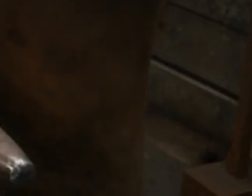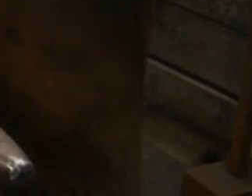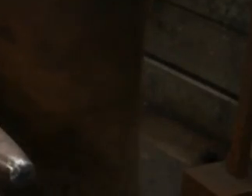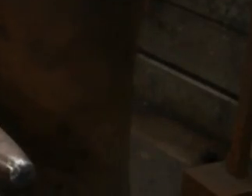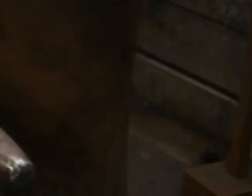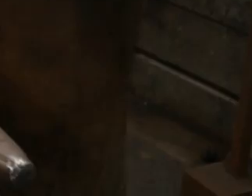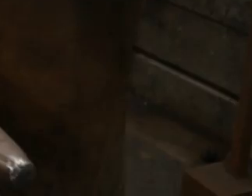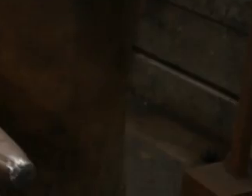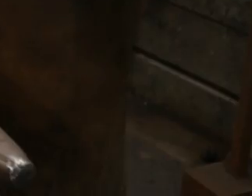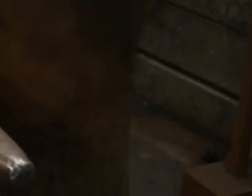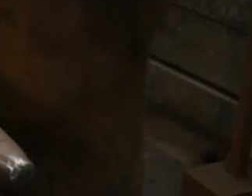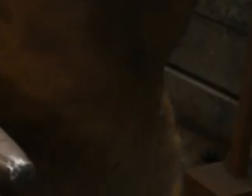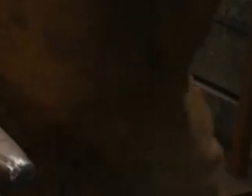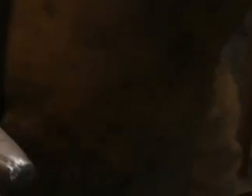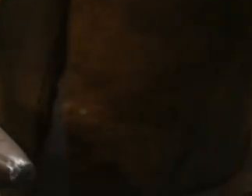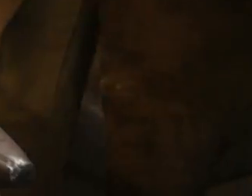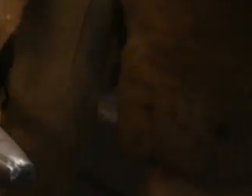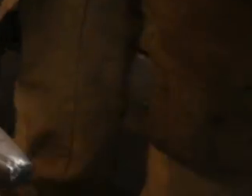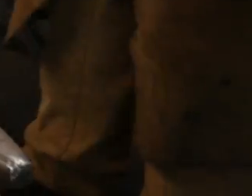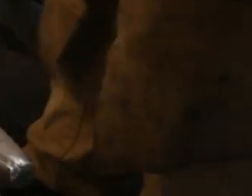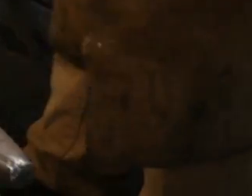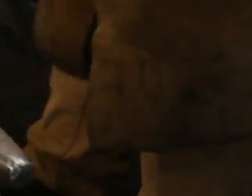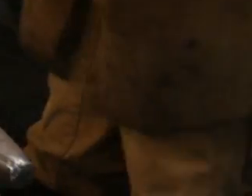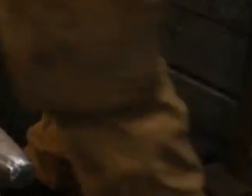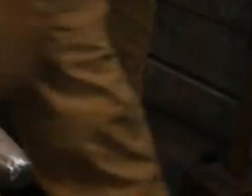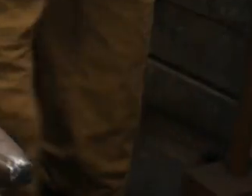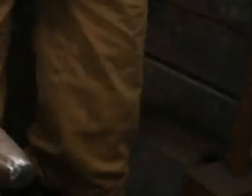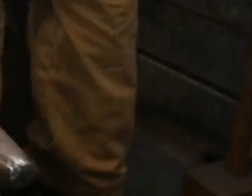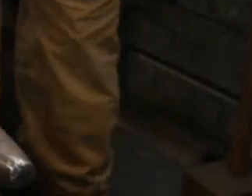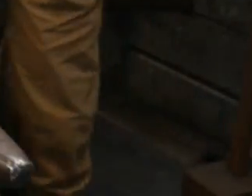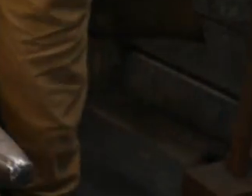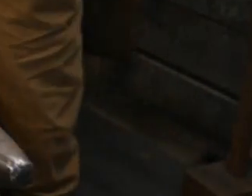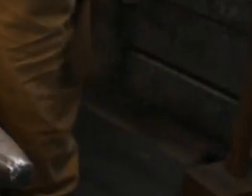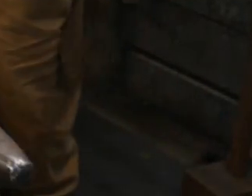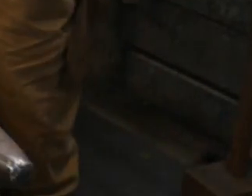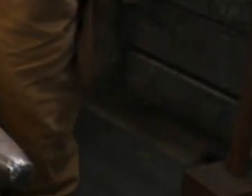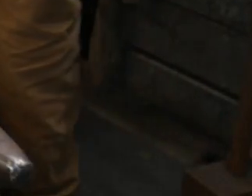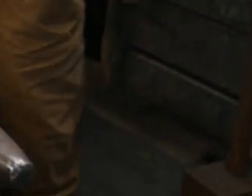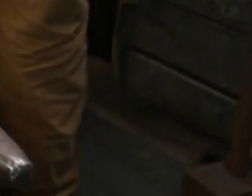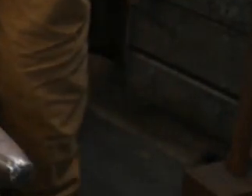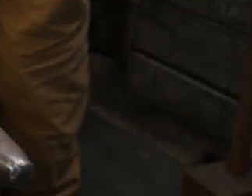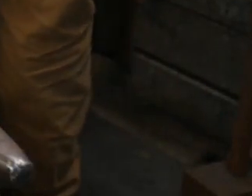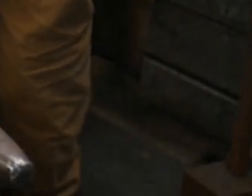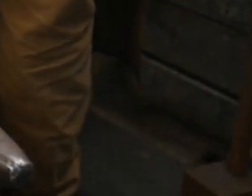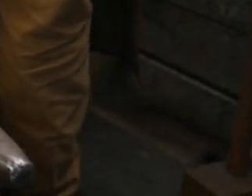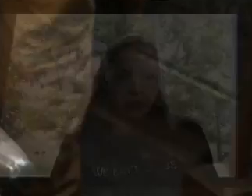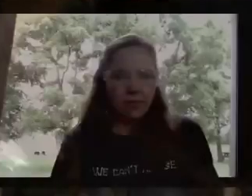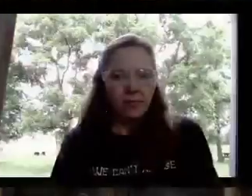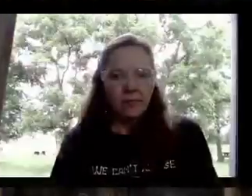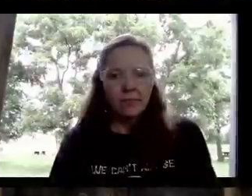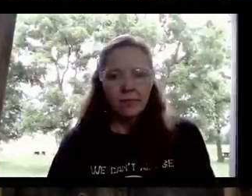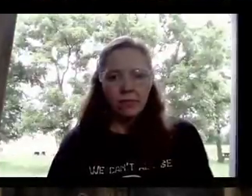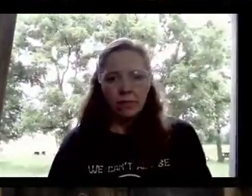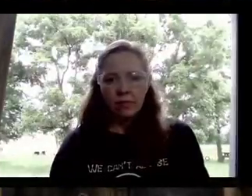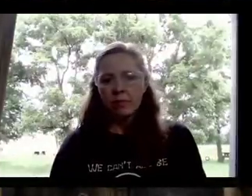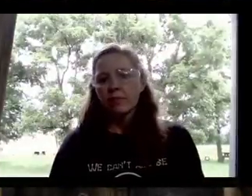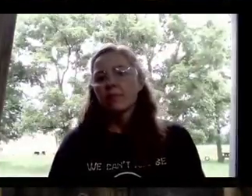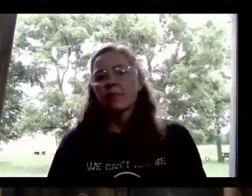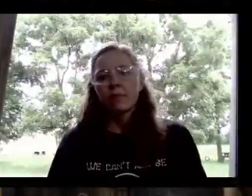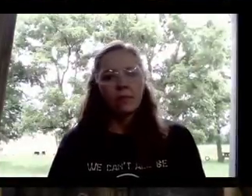from a historical reference point. So you don't have to, you don't have to call it that if you don't want to,